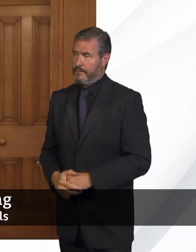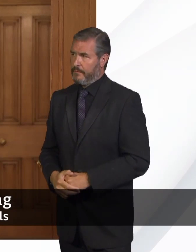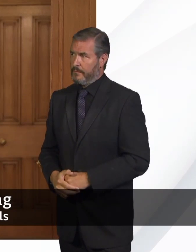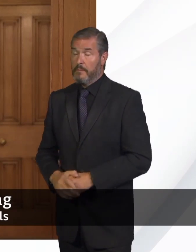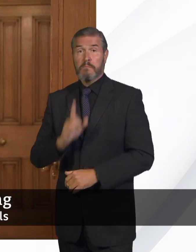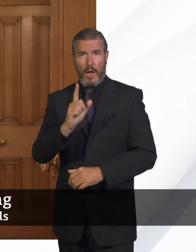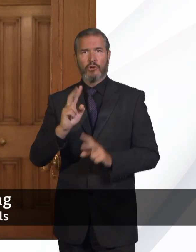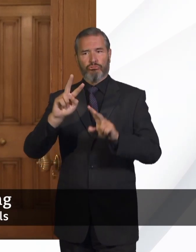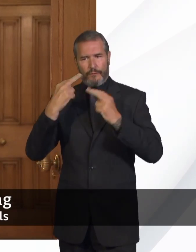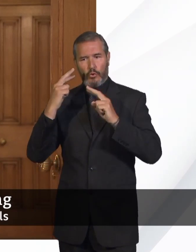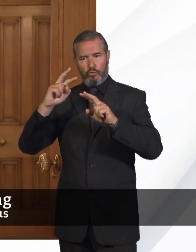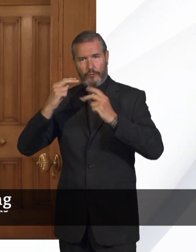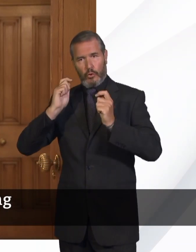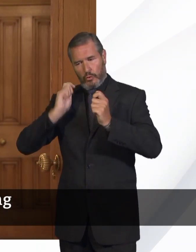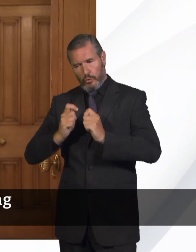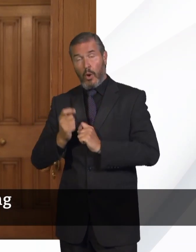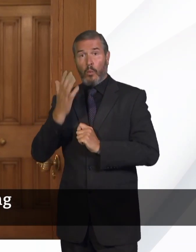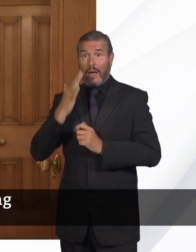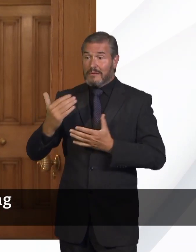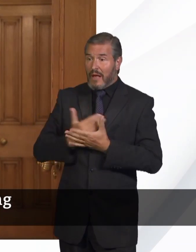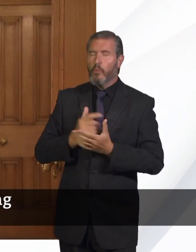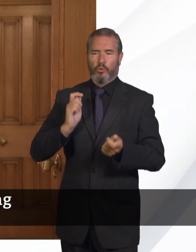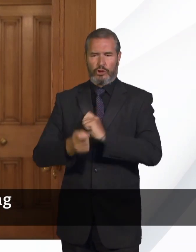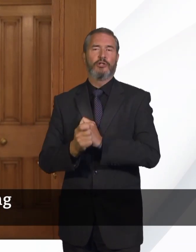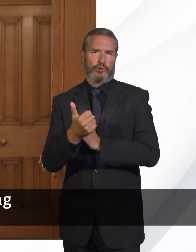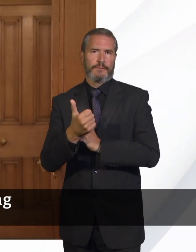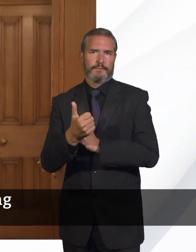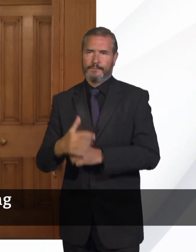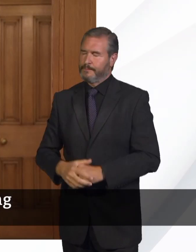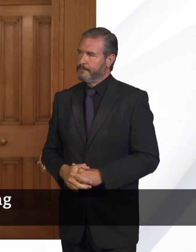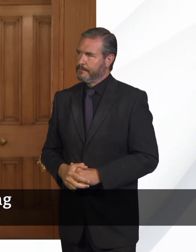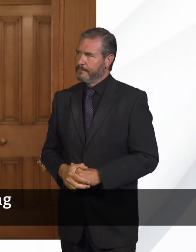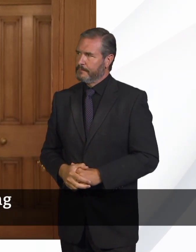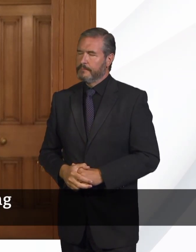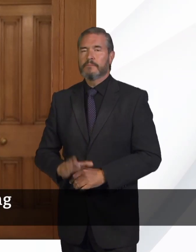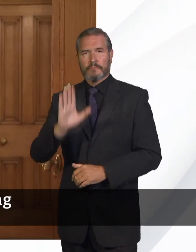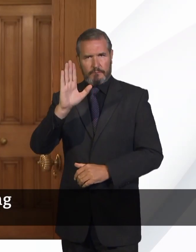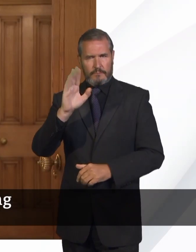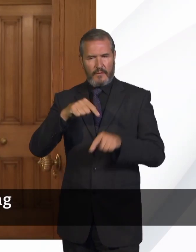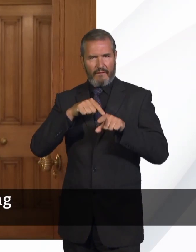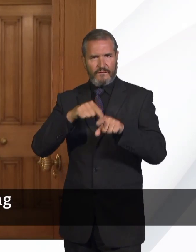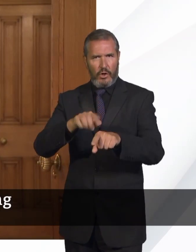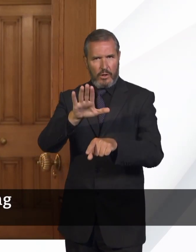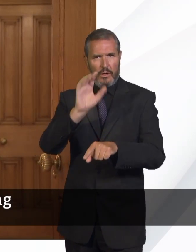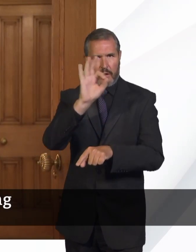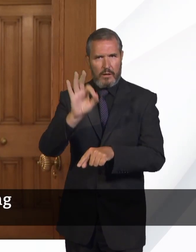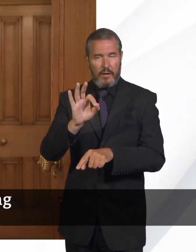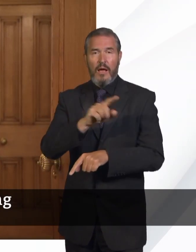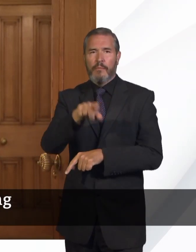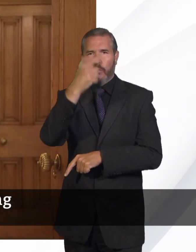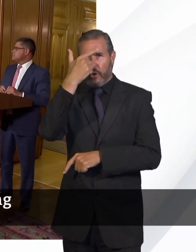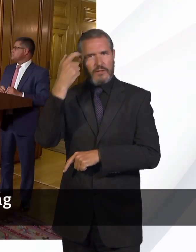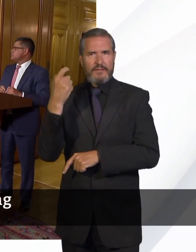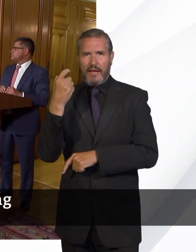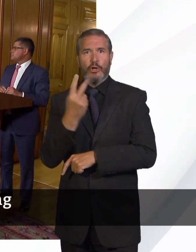under review, and we will only make changes when it is safe to do so. So, follow on. The case, Minister, because they don't understand the rationale